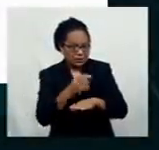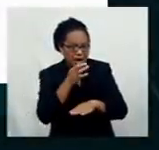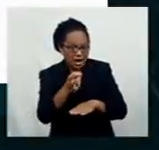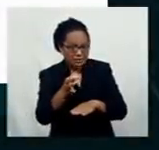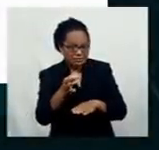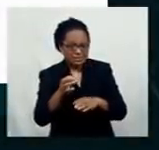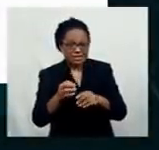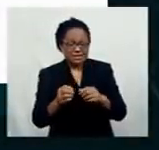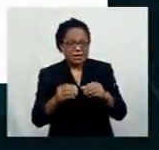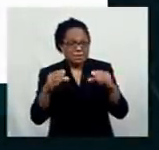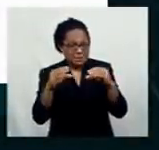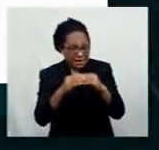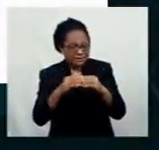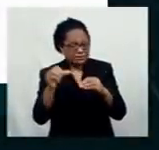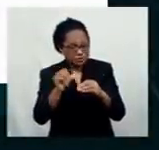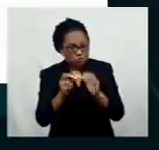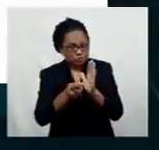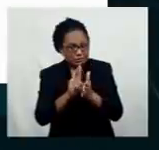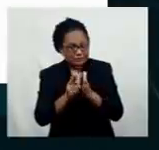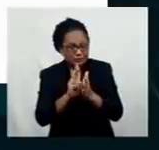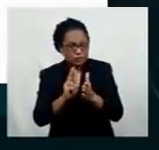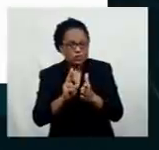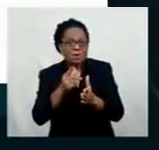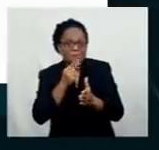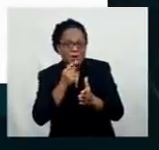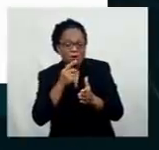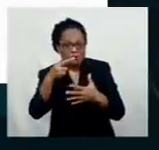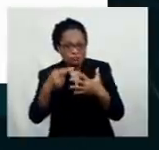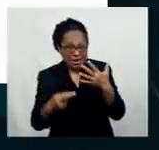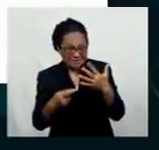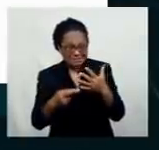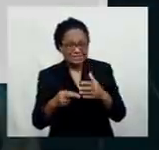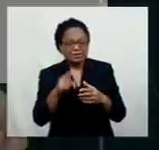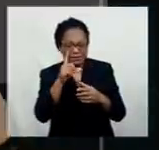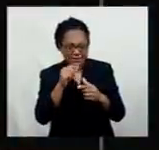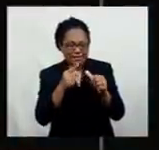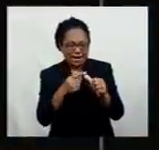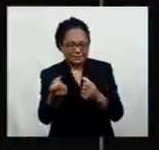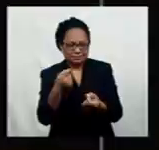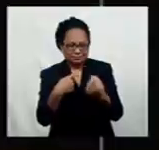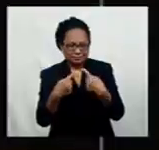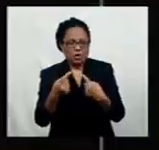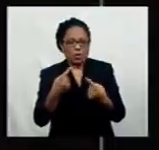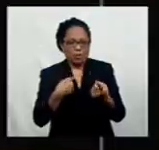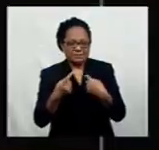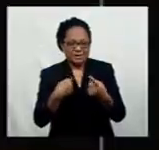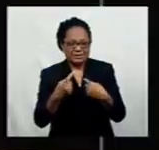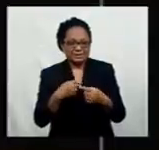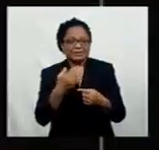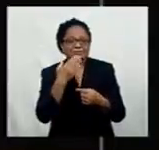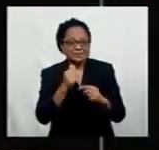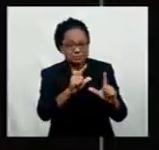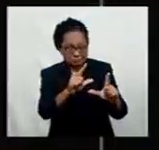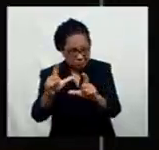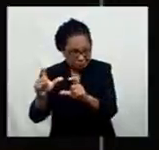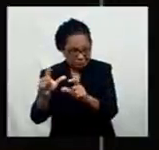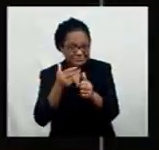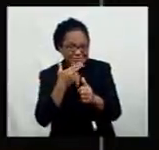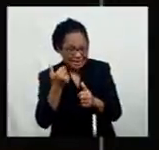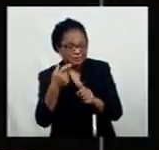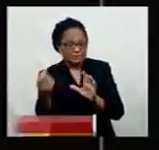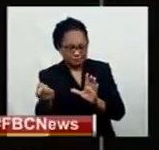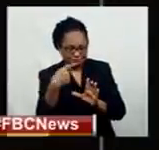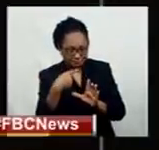banks relook at lending rates? Visit our FBC News website to take part. And remember to send us newsworthy pictures and videos,